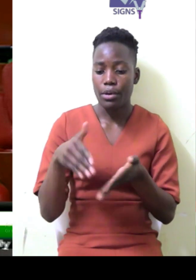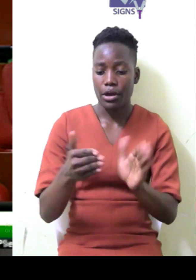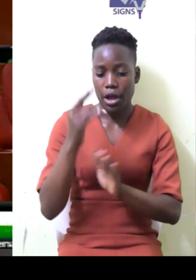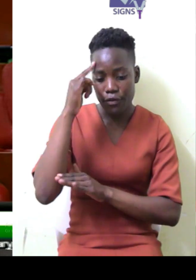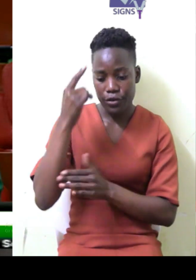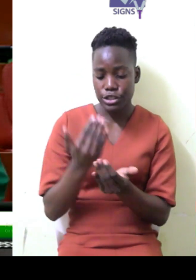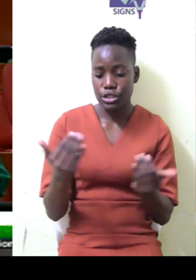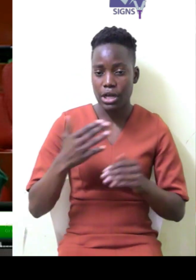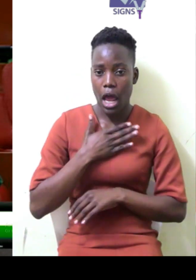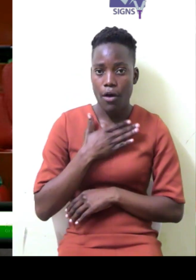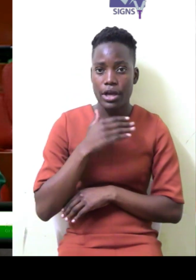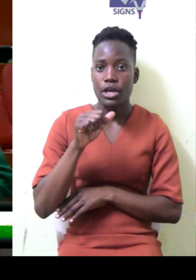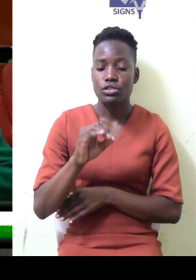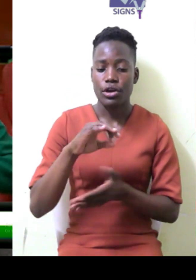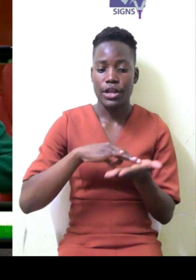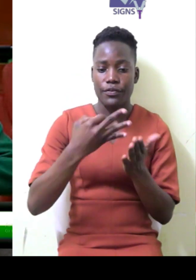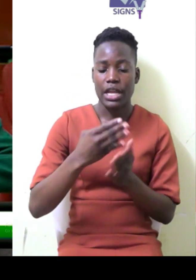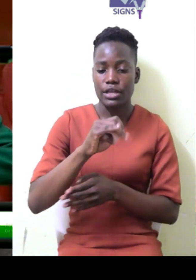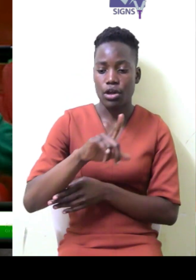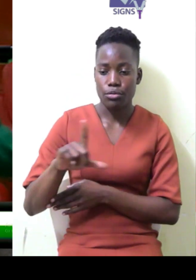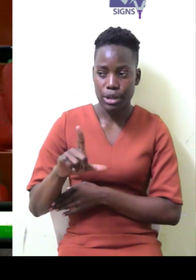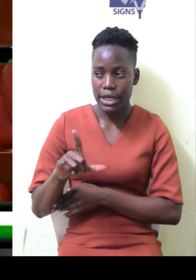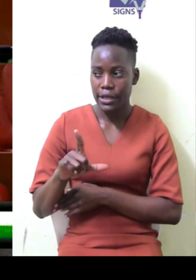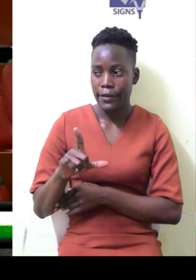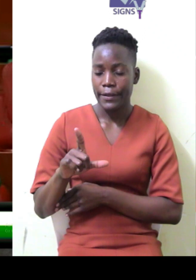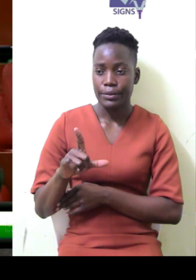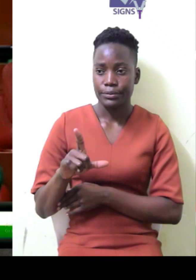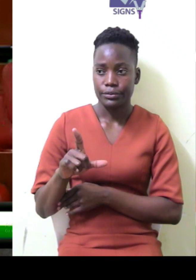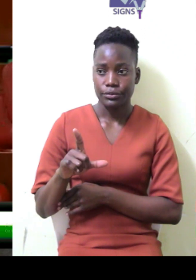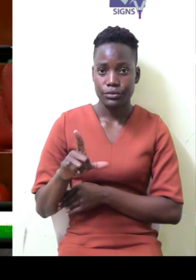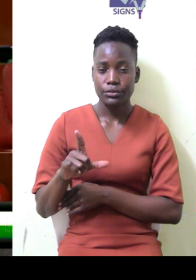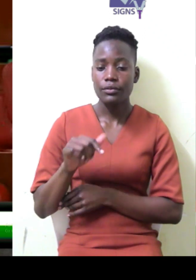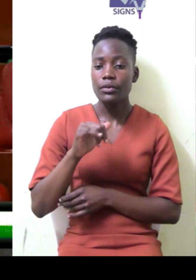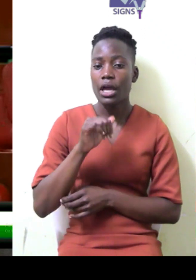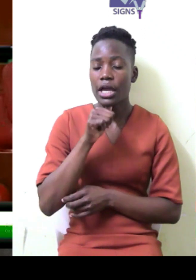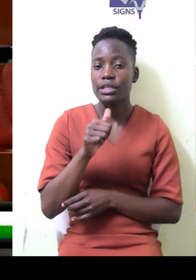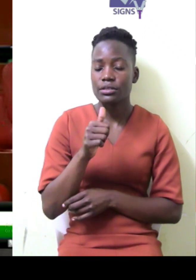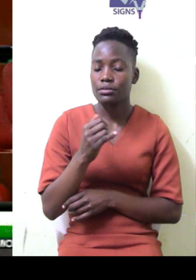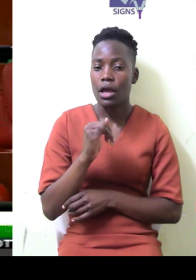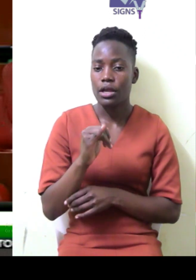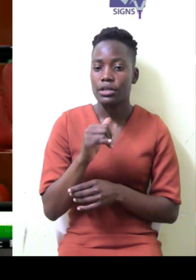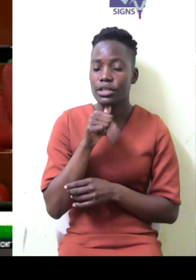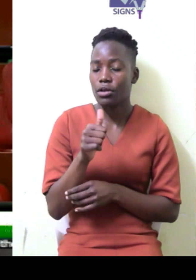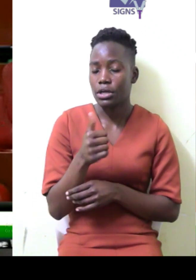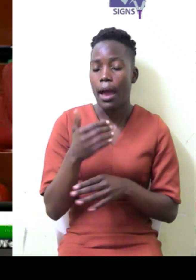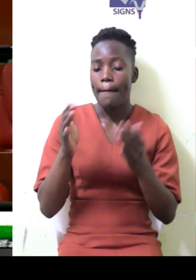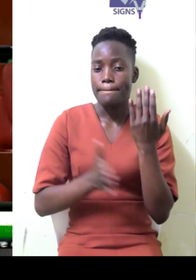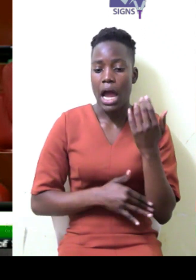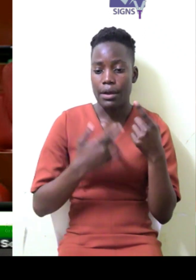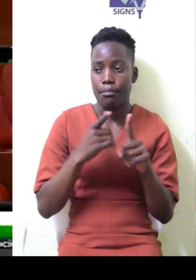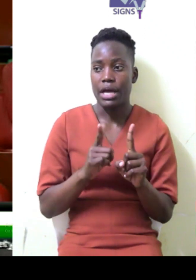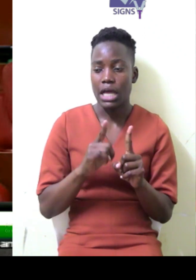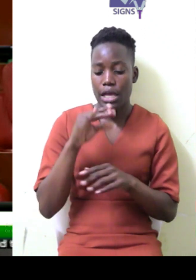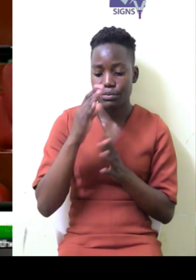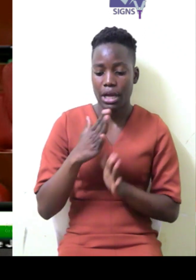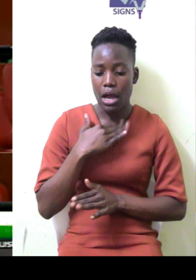our children. So the finance bill in entirety is not a bad thing. And Mr. Speaker, I want to